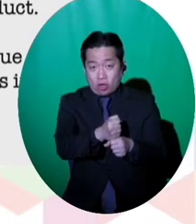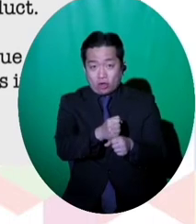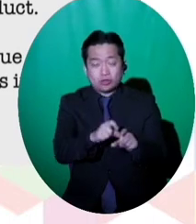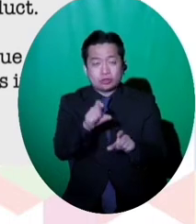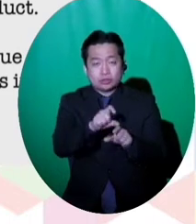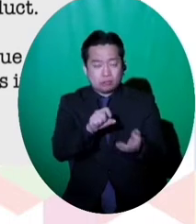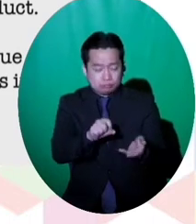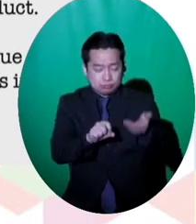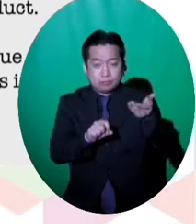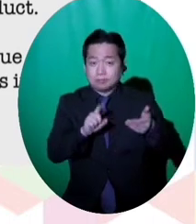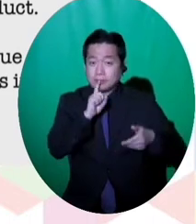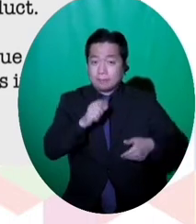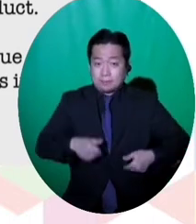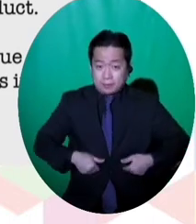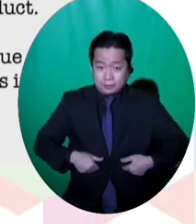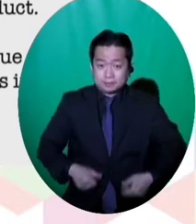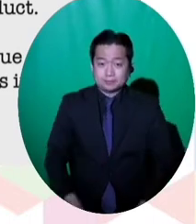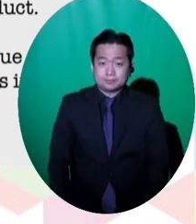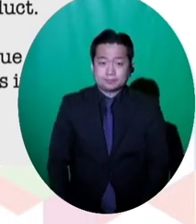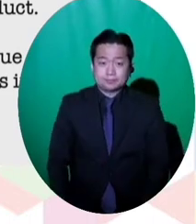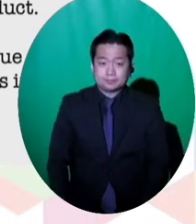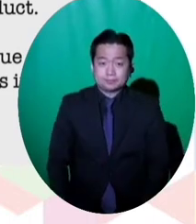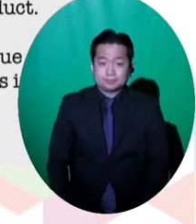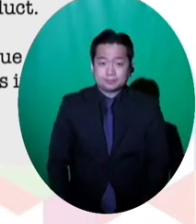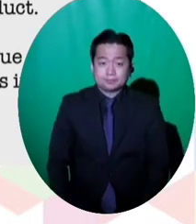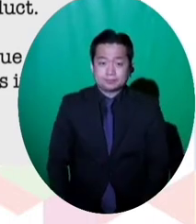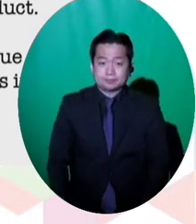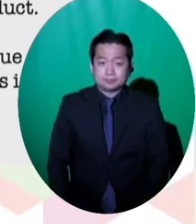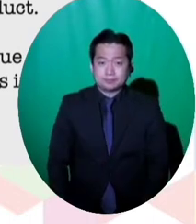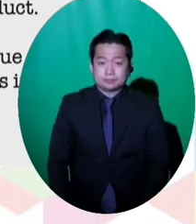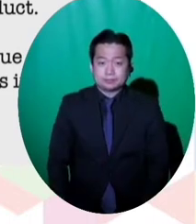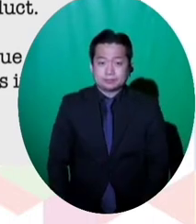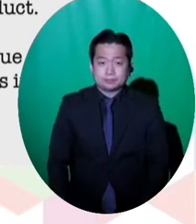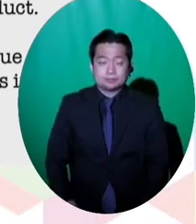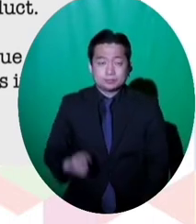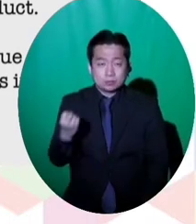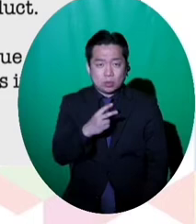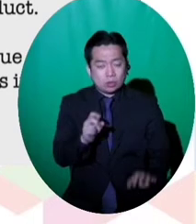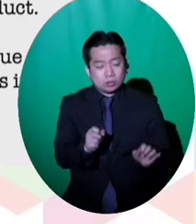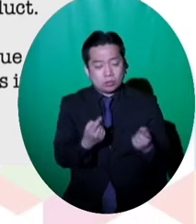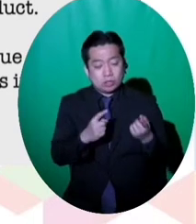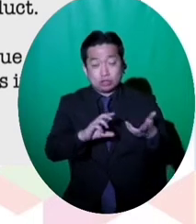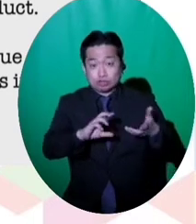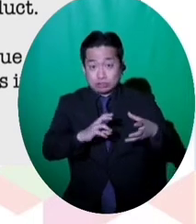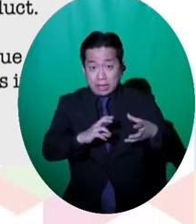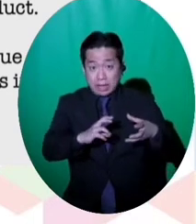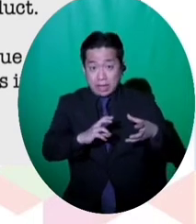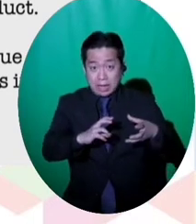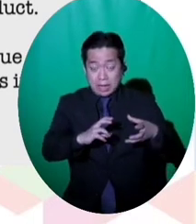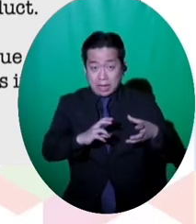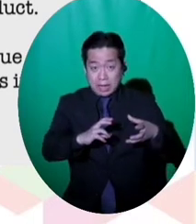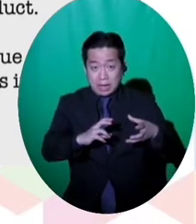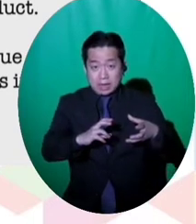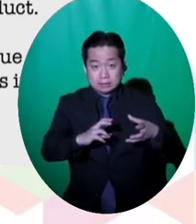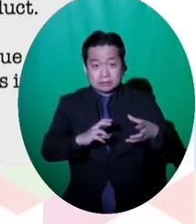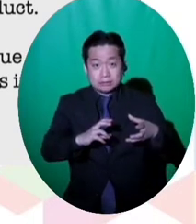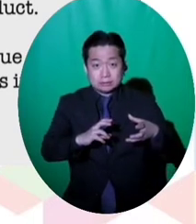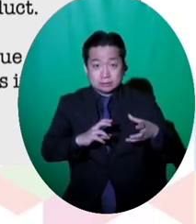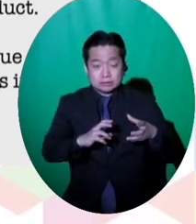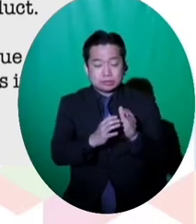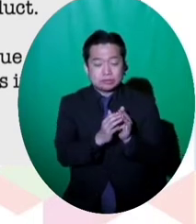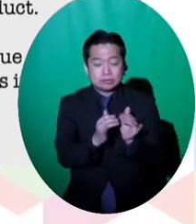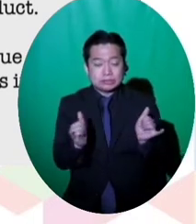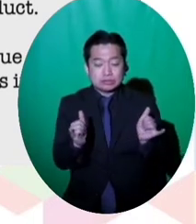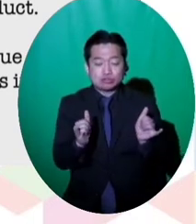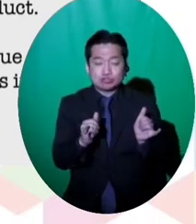national populations decline, which is pretty inevitable, we're going to have to learn how to stabilize them. And this is a problem that's fairly similar to